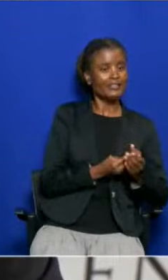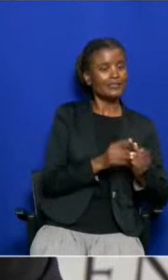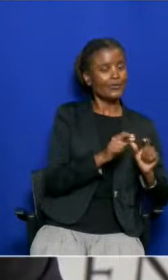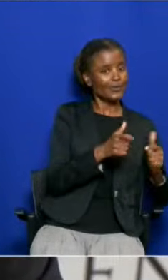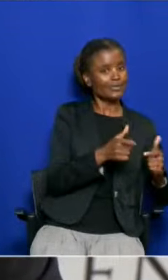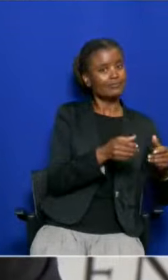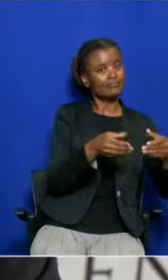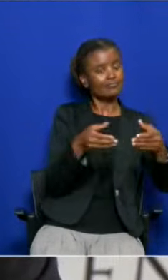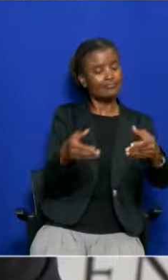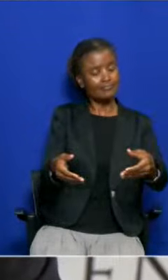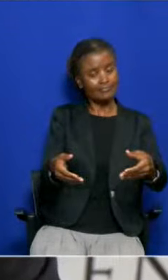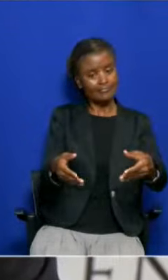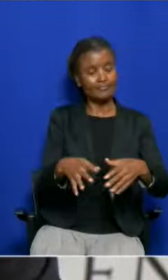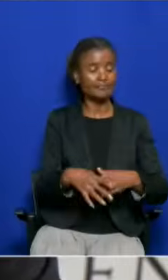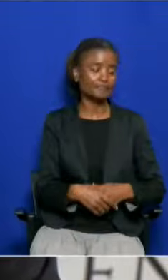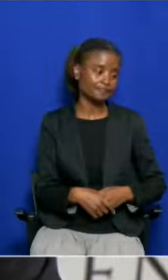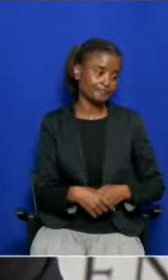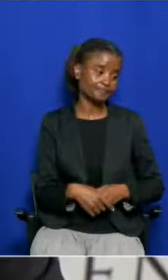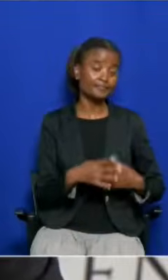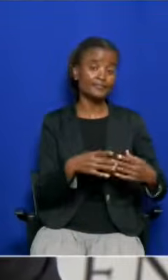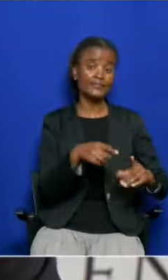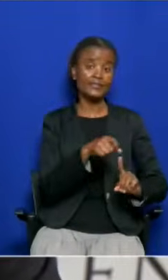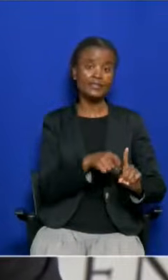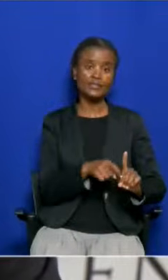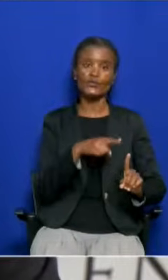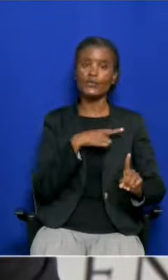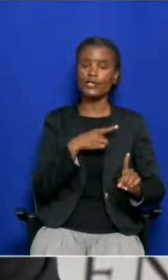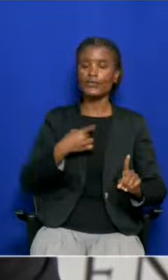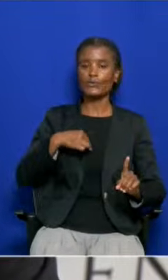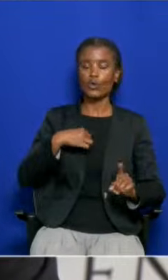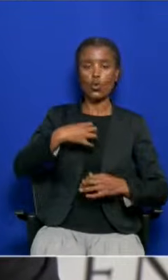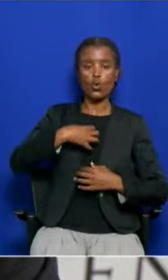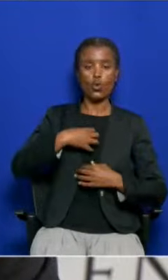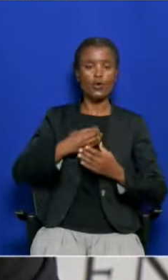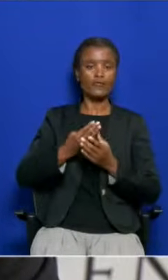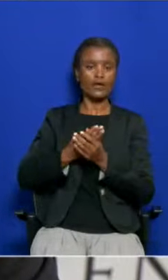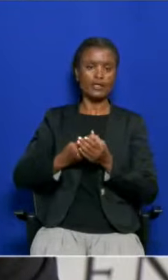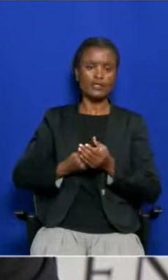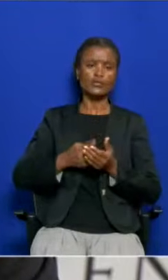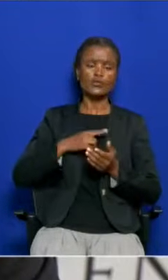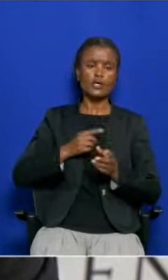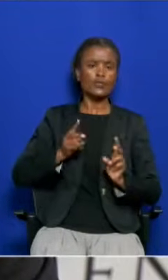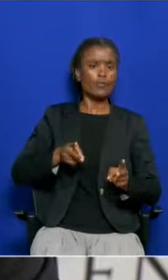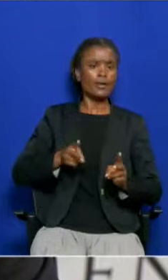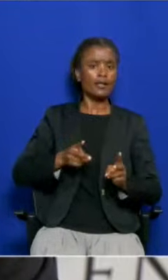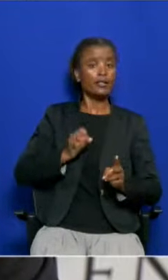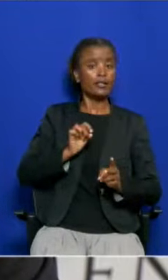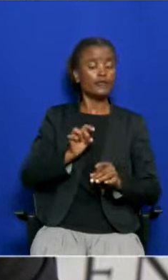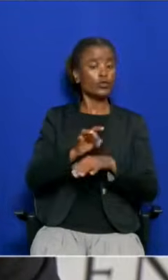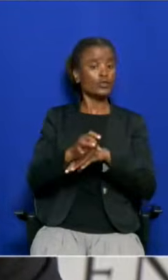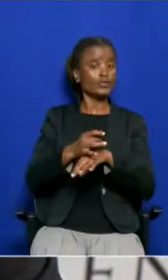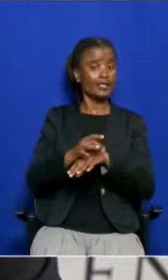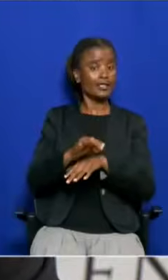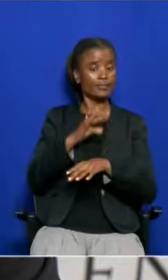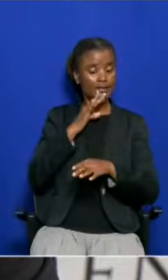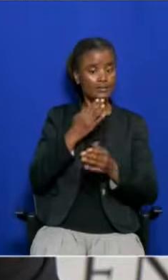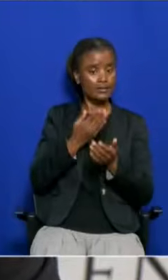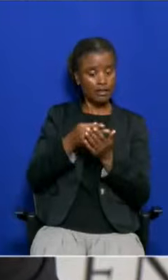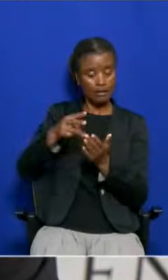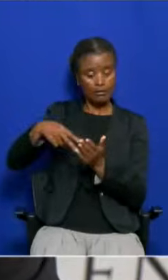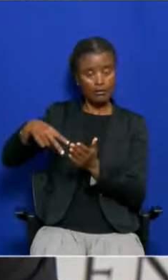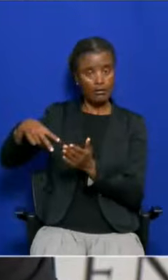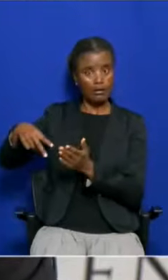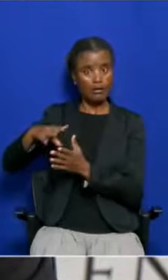files because obviously when we consult, we need to go through files. There was no way that I could consult with the client without